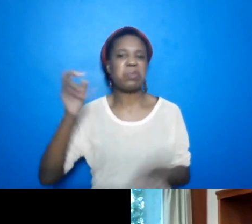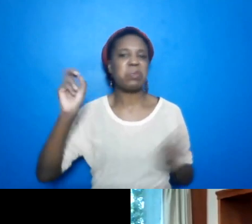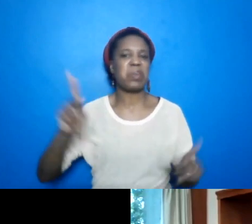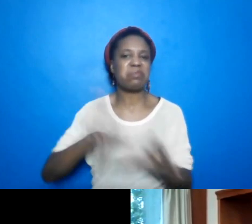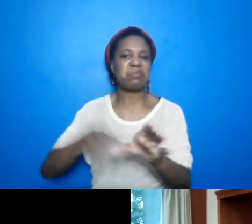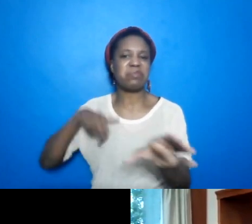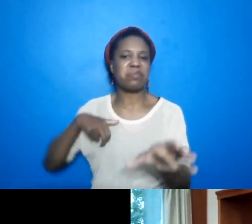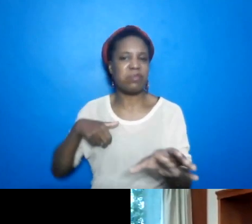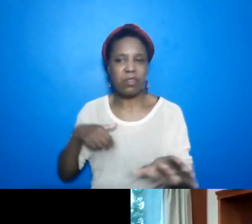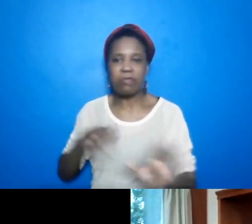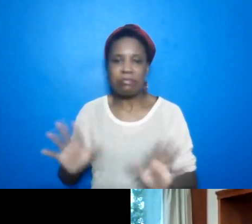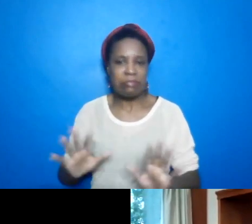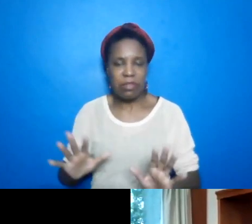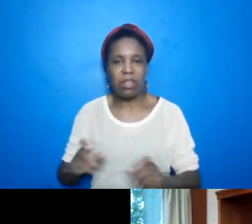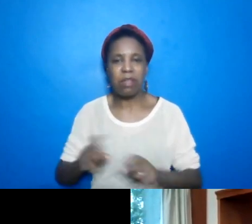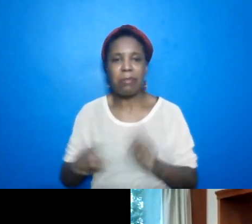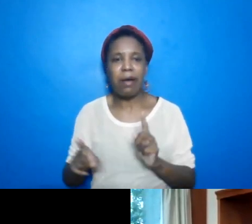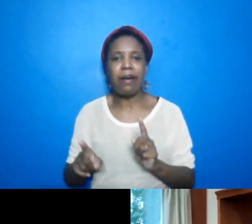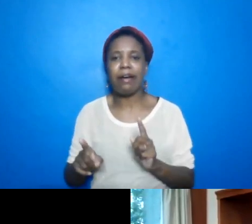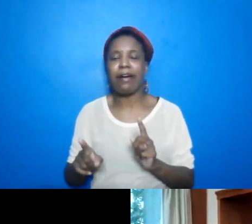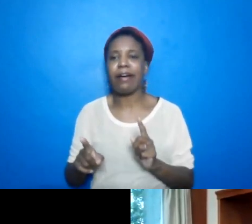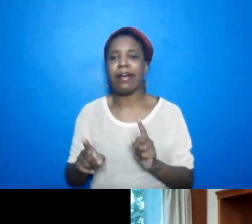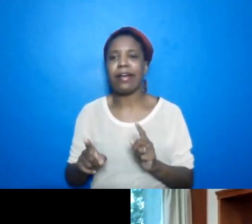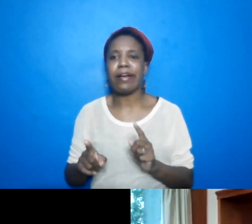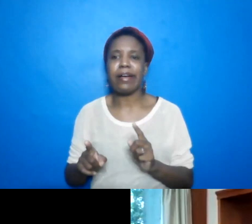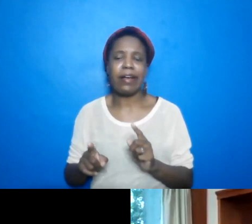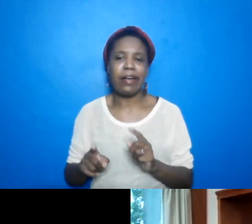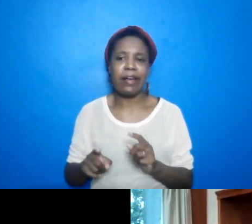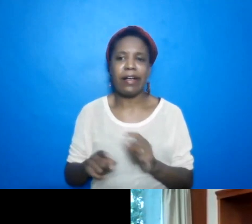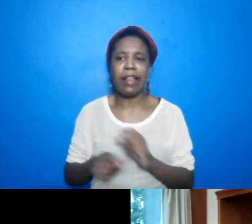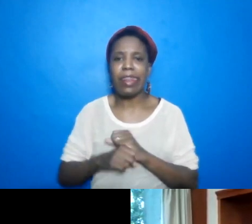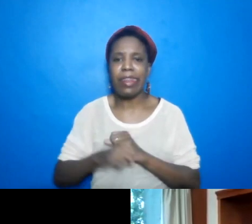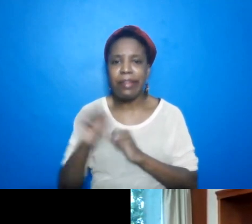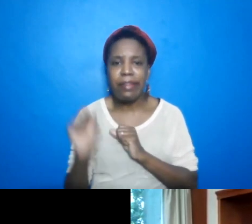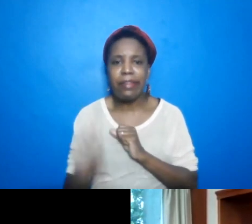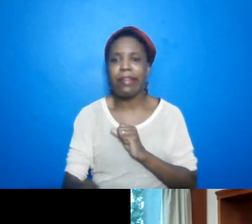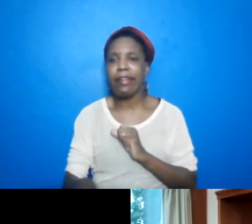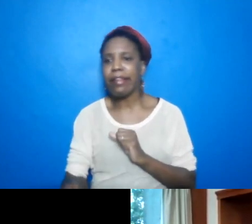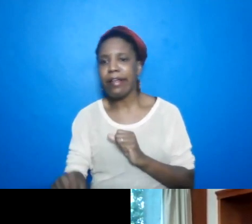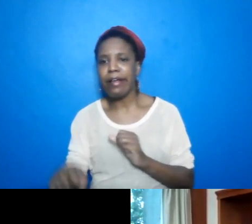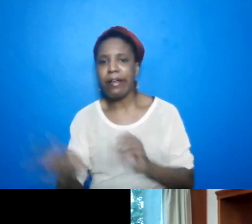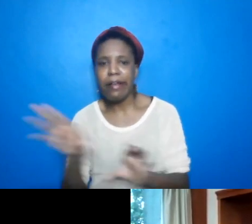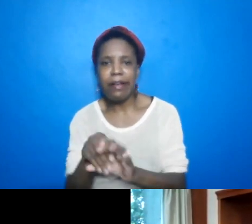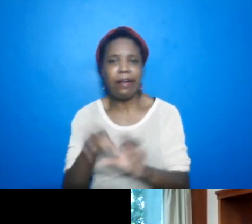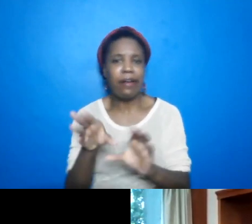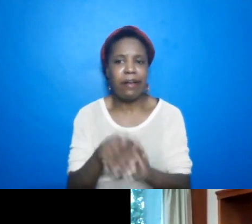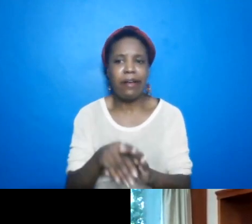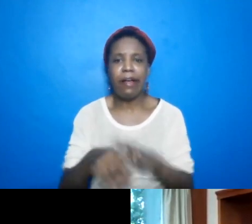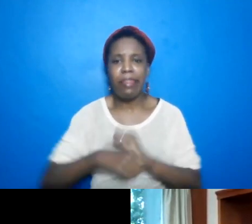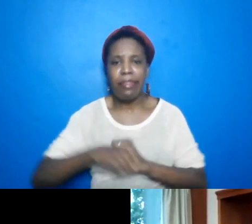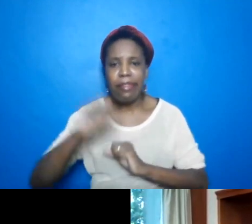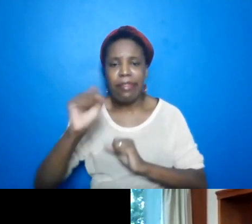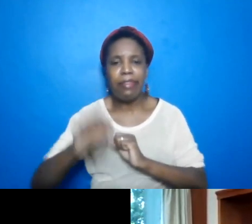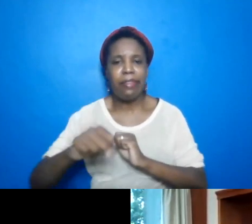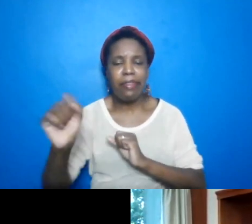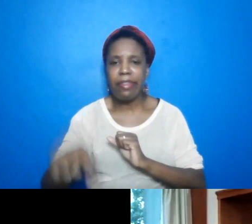stay too long, right? So it's always, that's a delicate balancing act. in every part of community building, peace